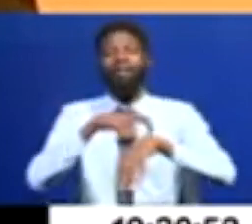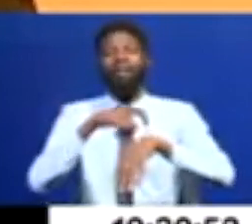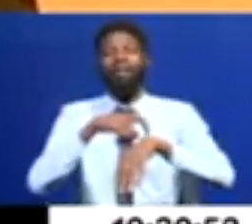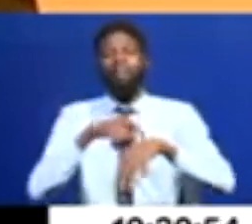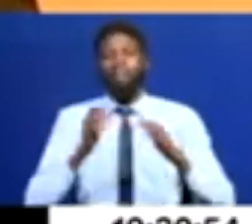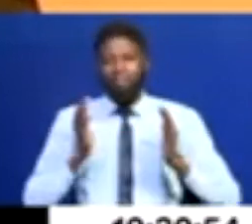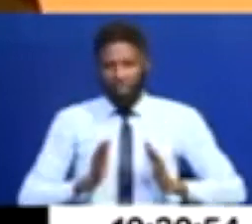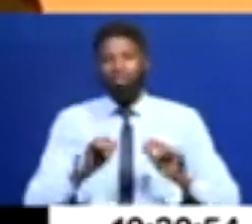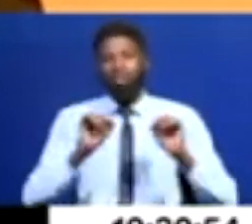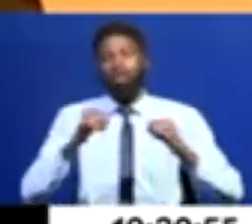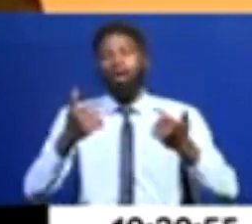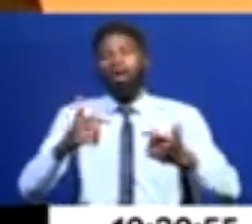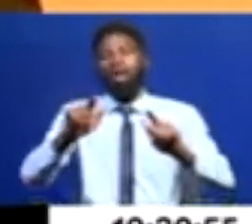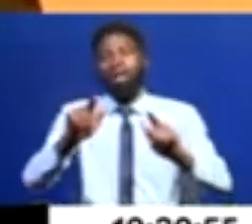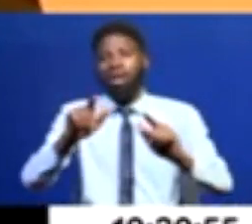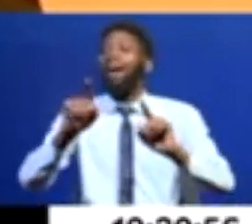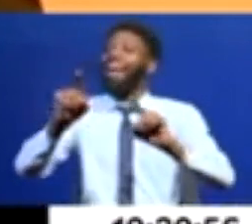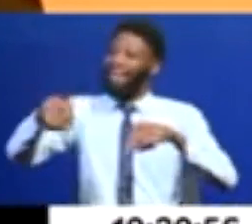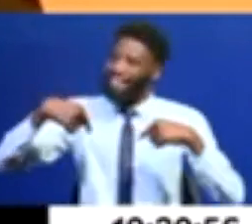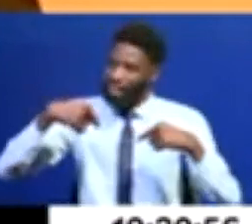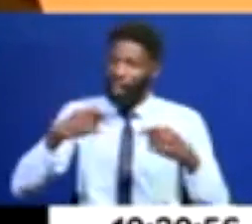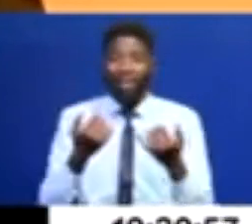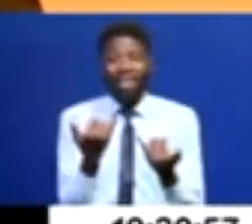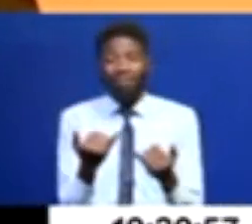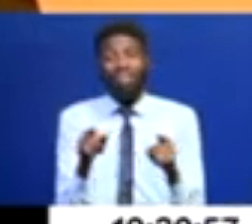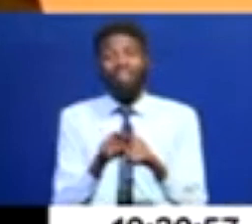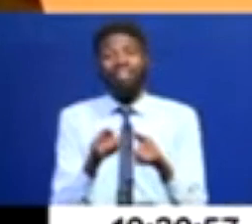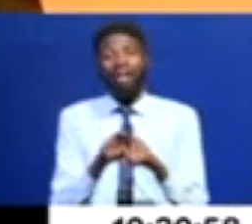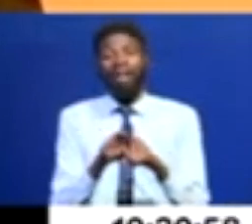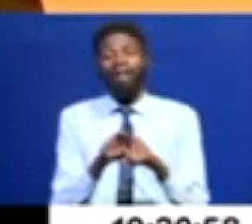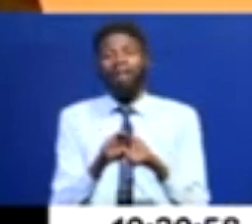somebody is allowed to claim that, but now it has been restricted to